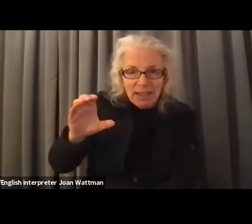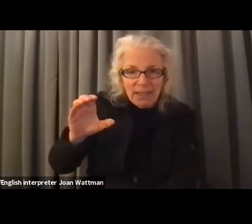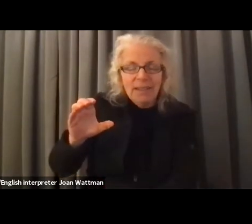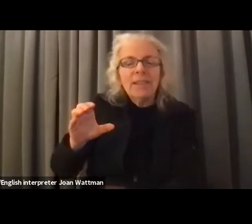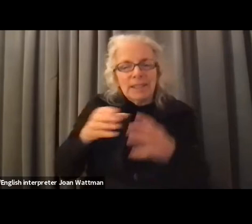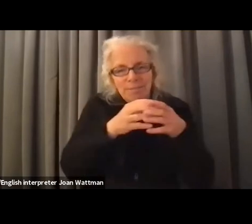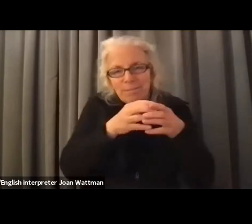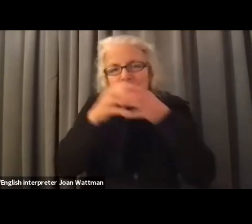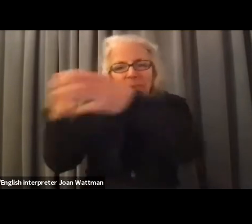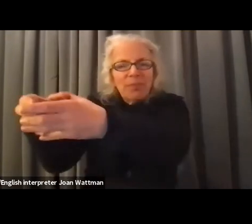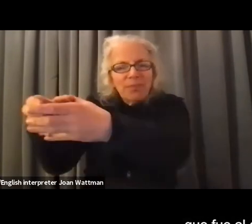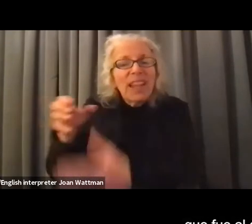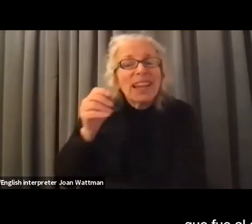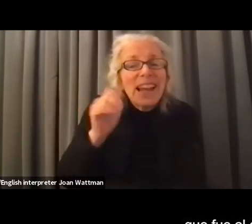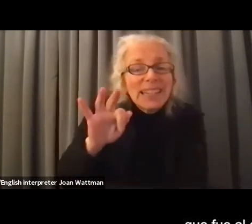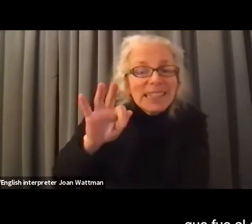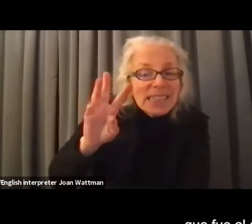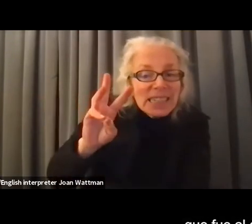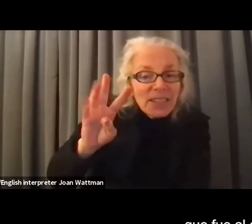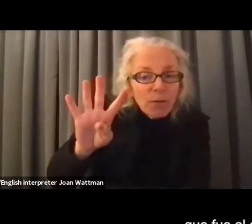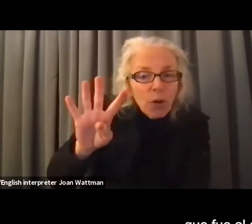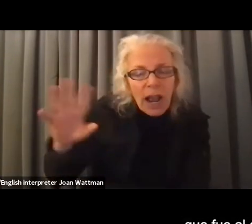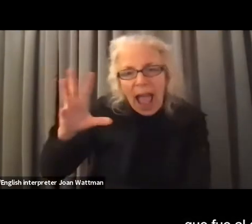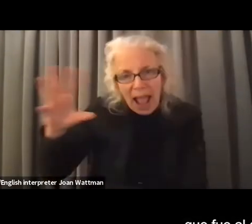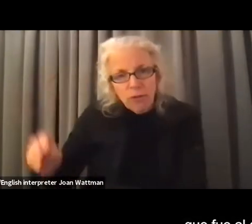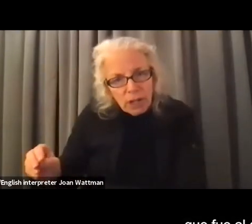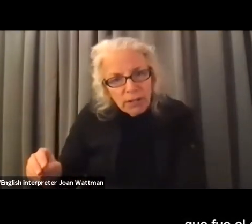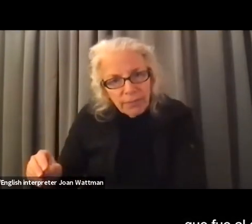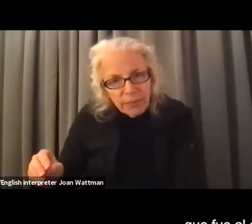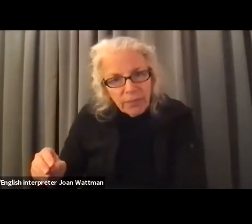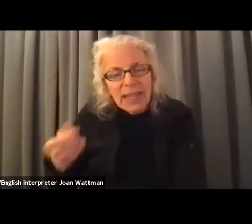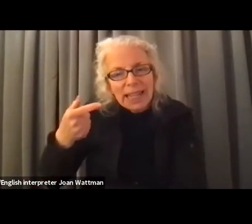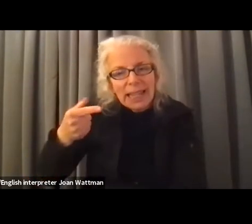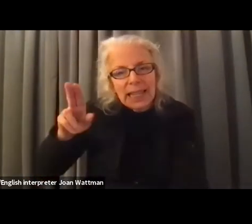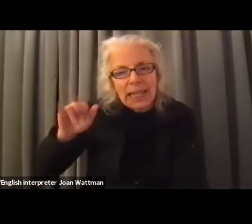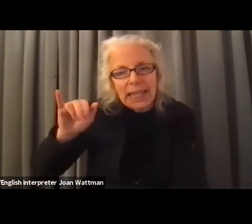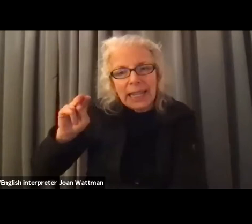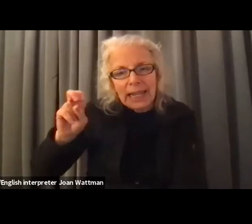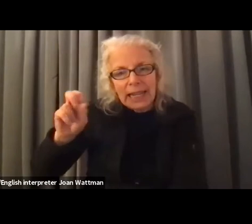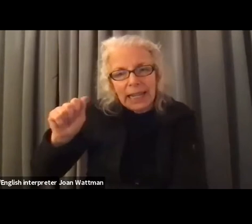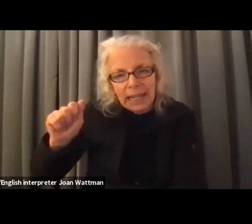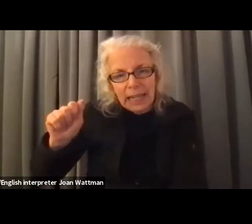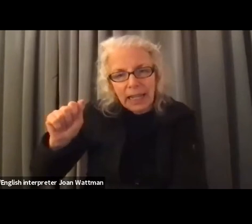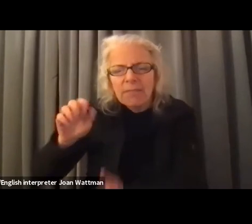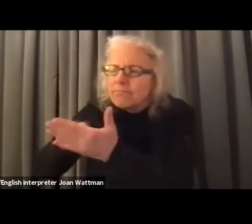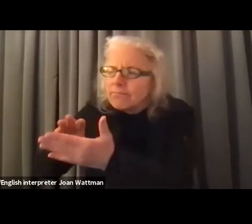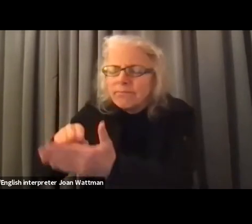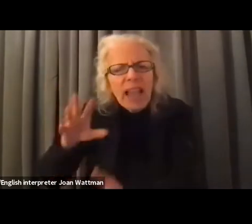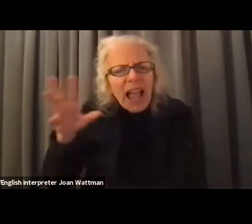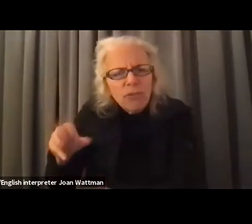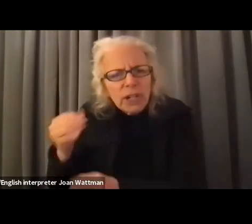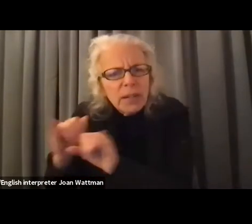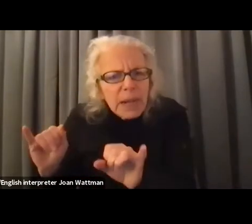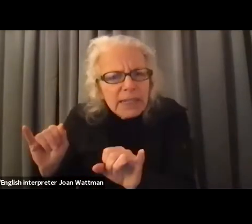in 1964 that went to the African continent, particularly to Guinea, to learn about African independence, to